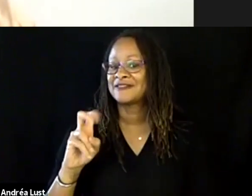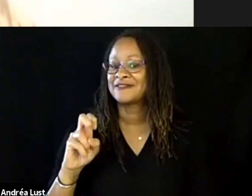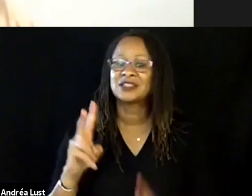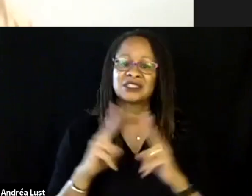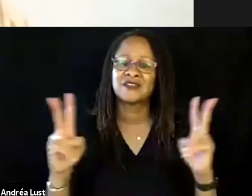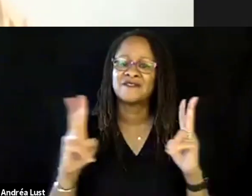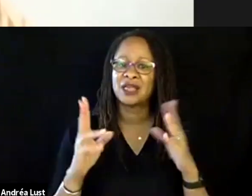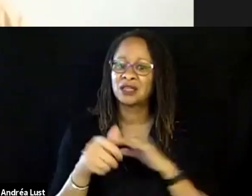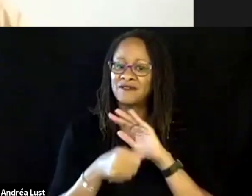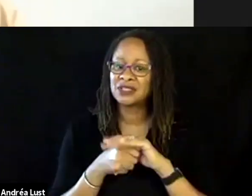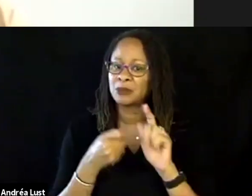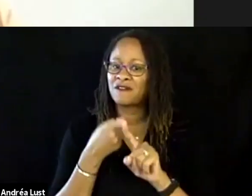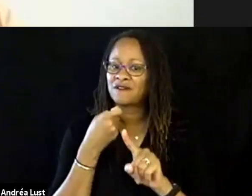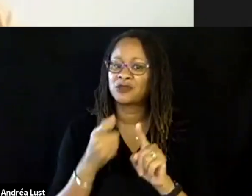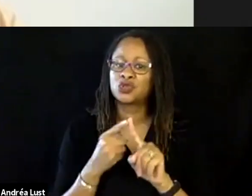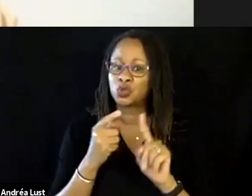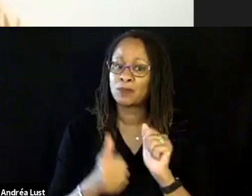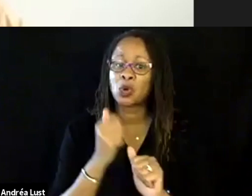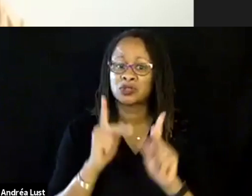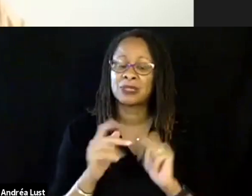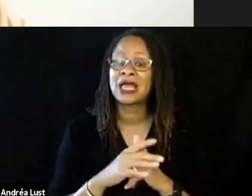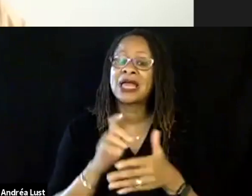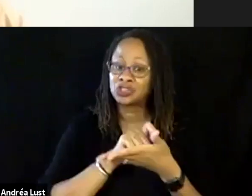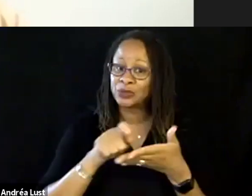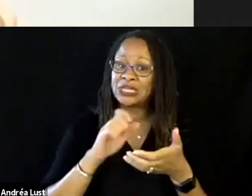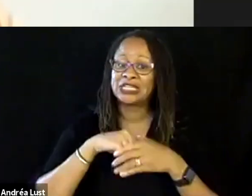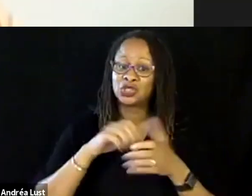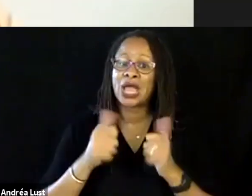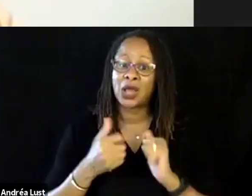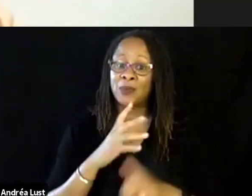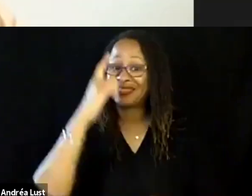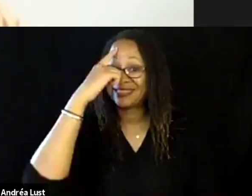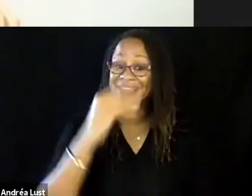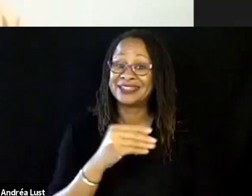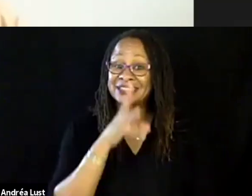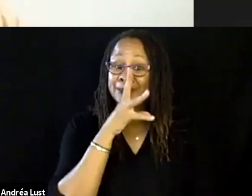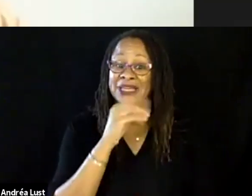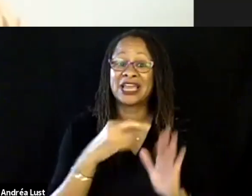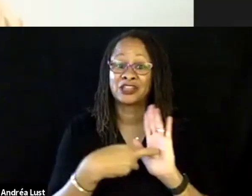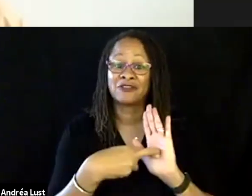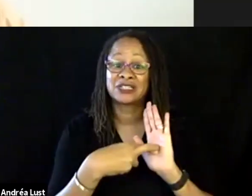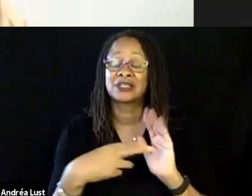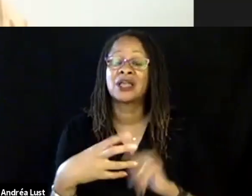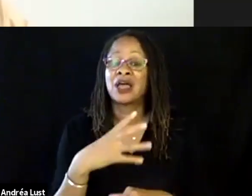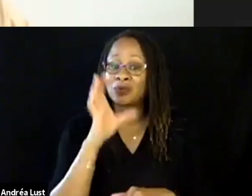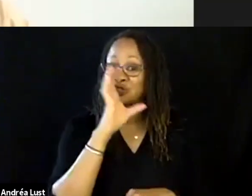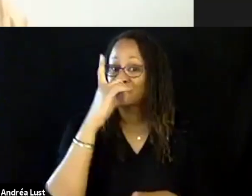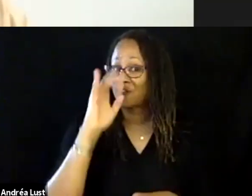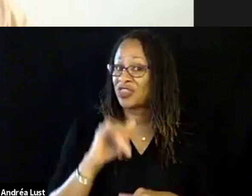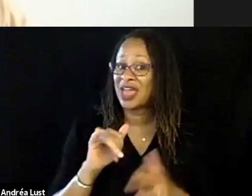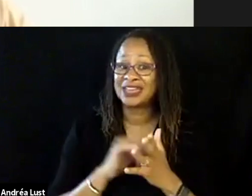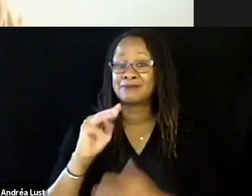actually to most people, because it's written into the way we think and we speak, and certainly the representation we see consistently in mass